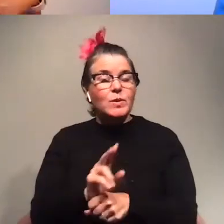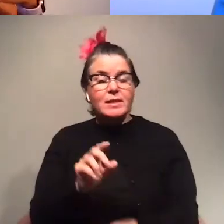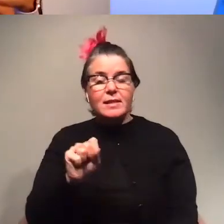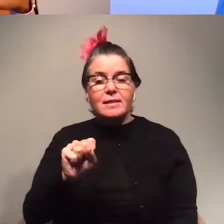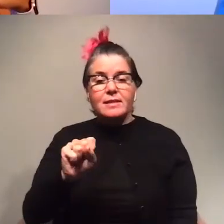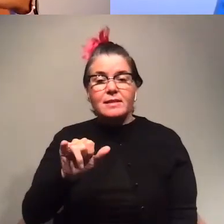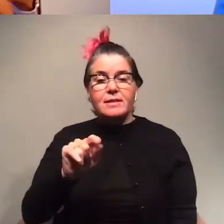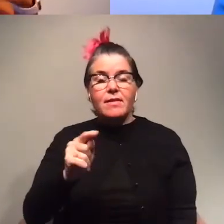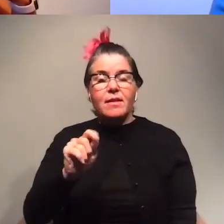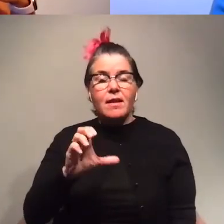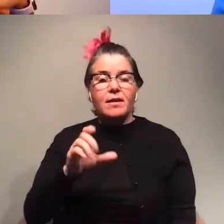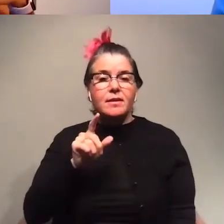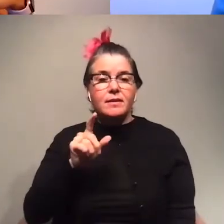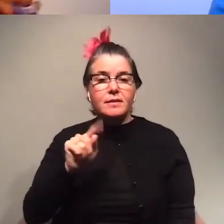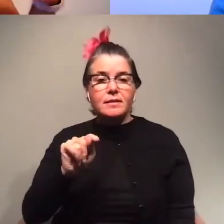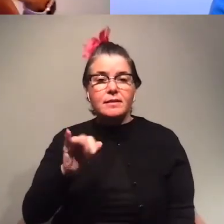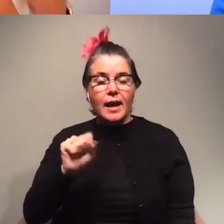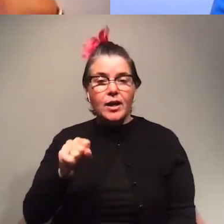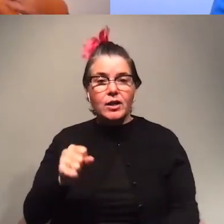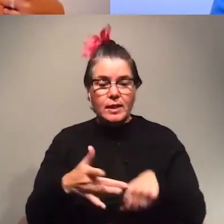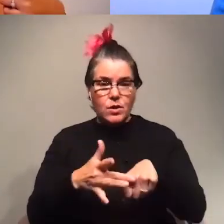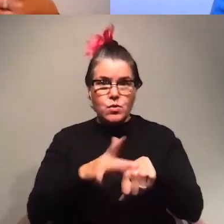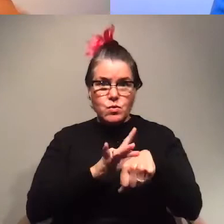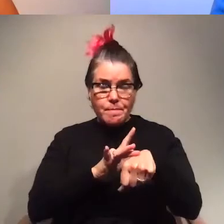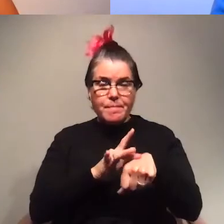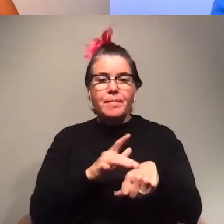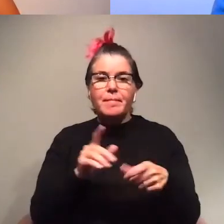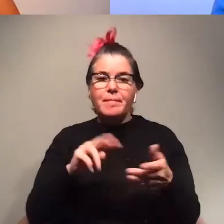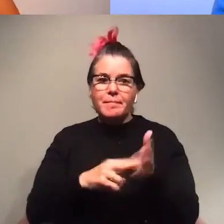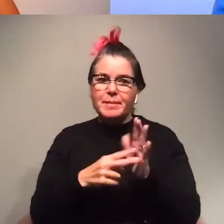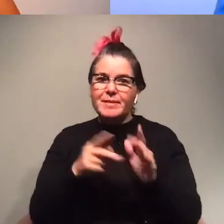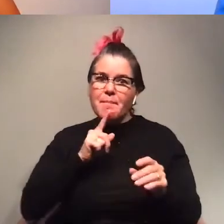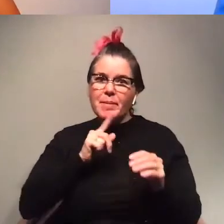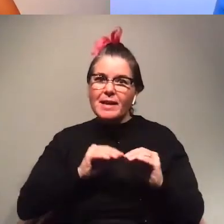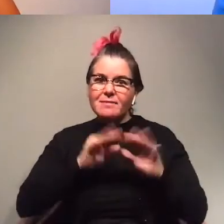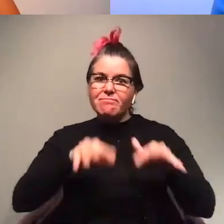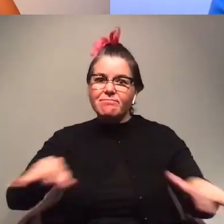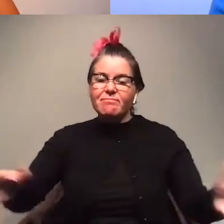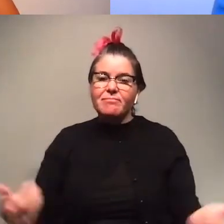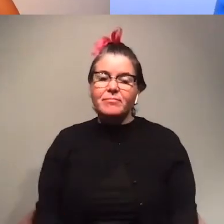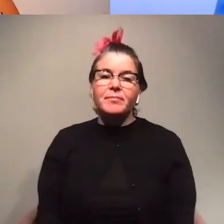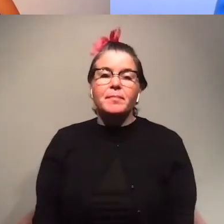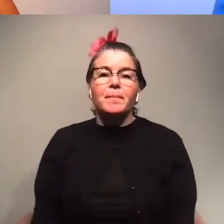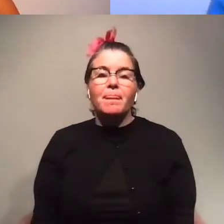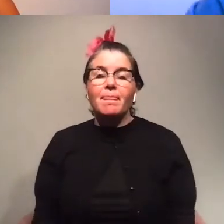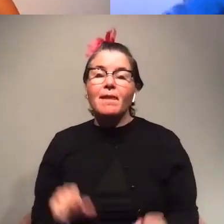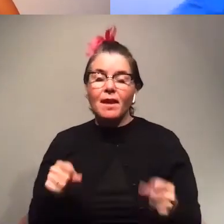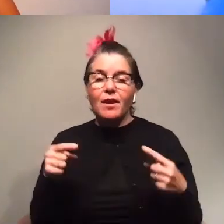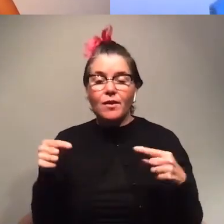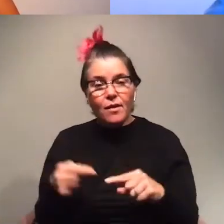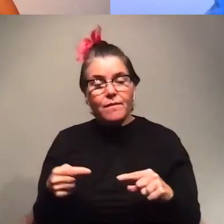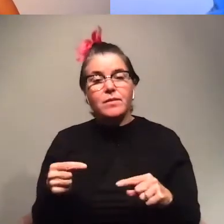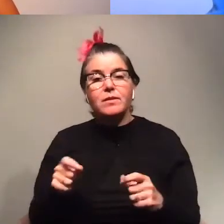and when your tires go bald, that means all those microplastics just got emitted. And they can be harmful to